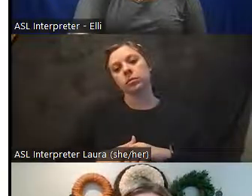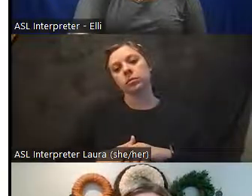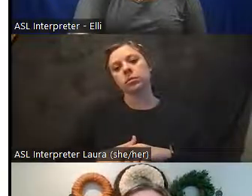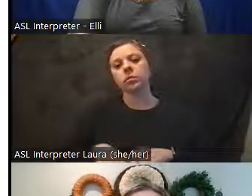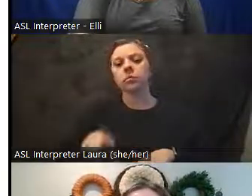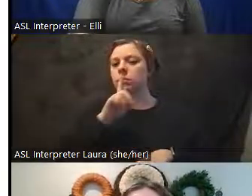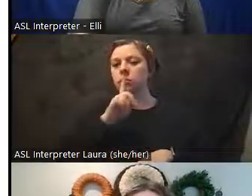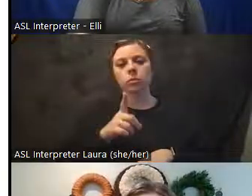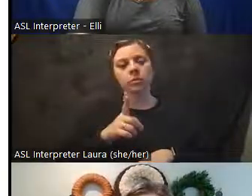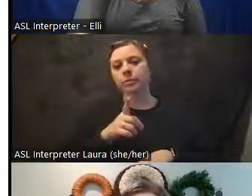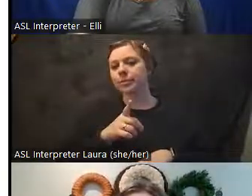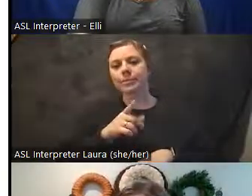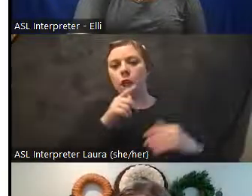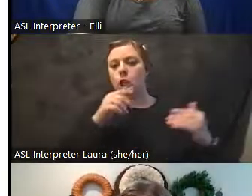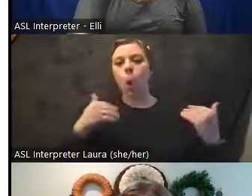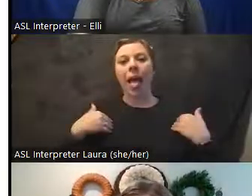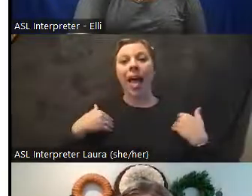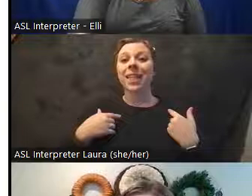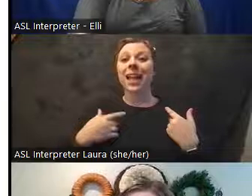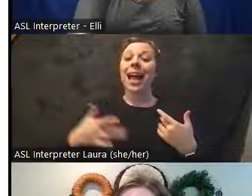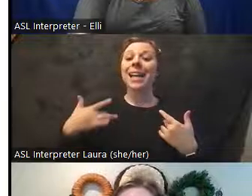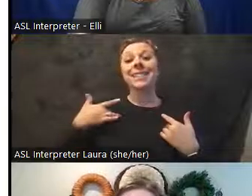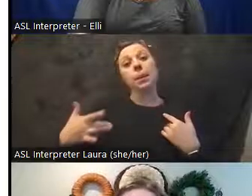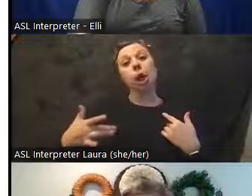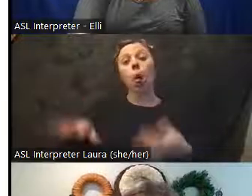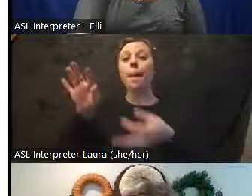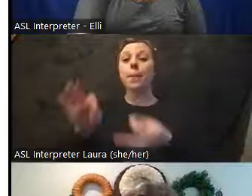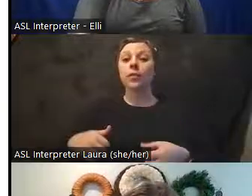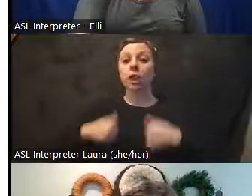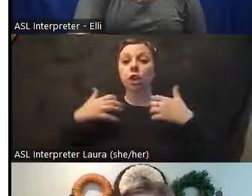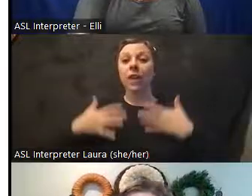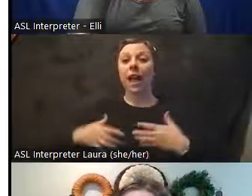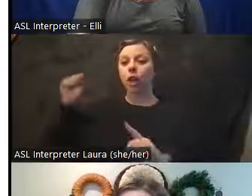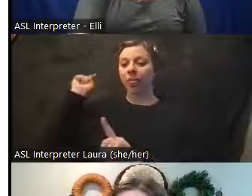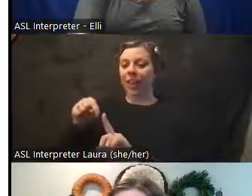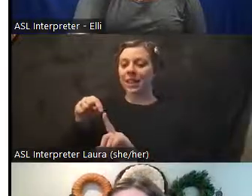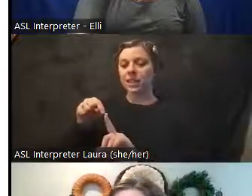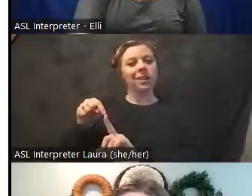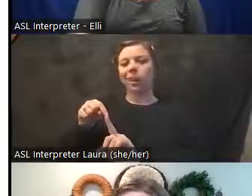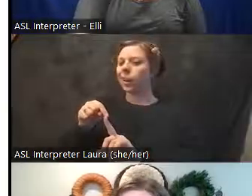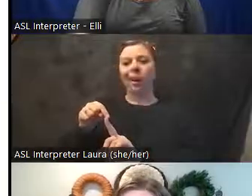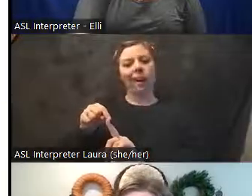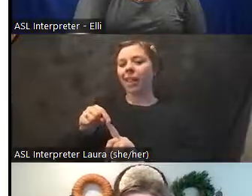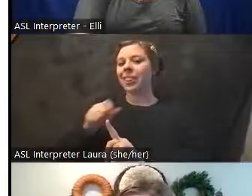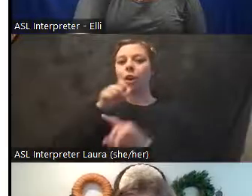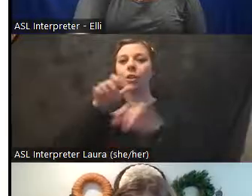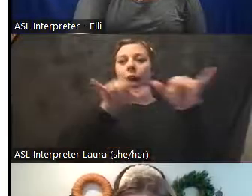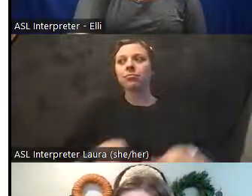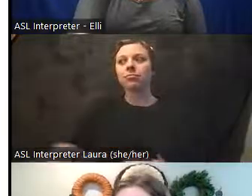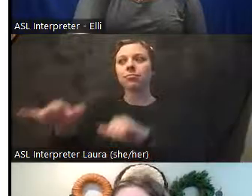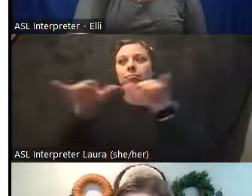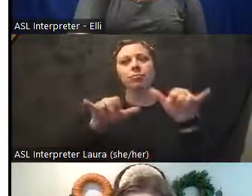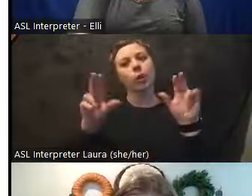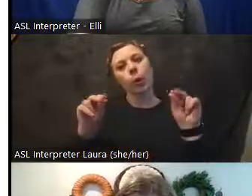a typical perfect survivor. They're not a monolith, and their behaviors and